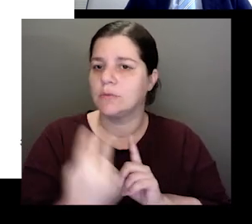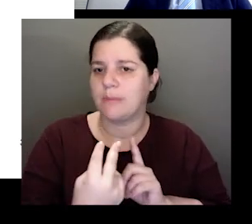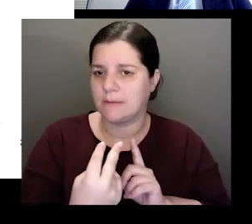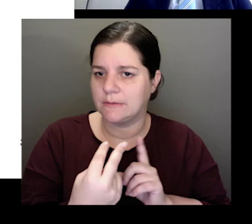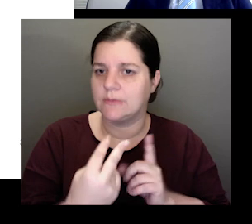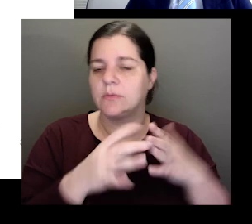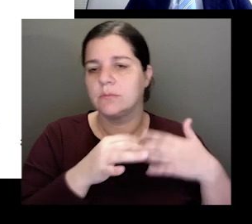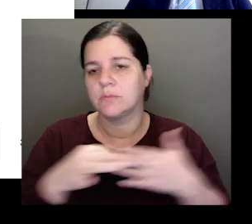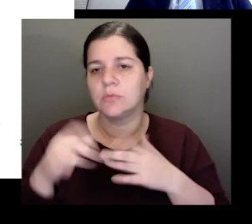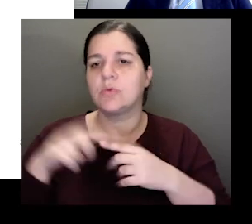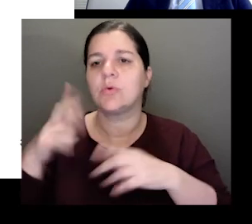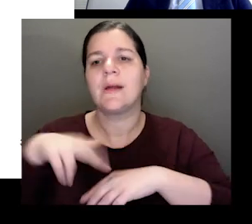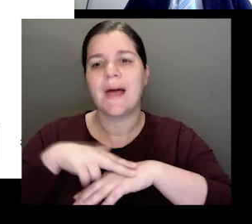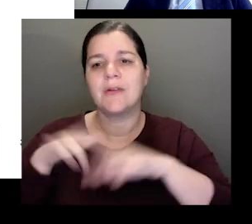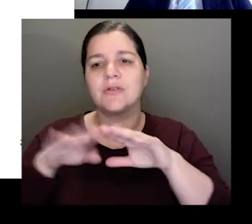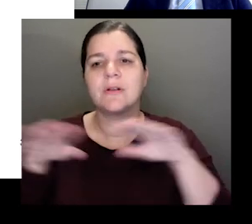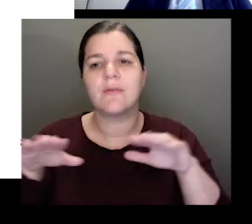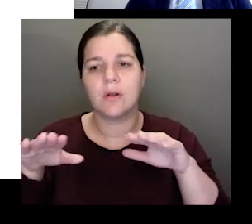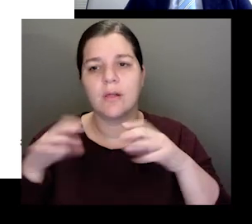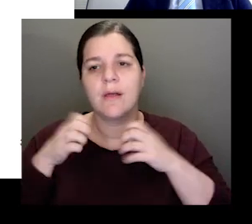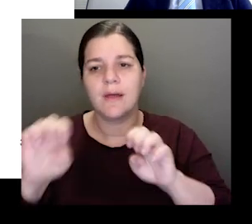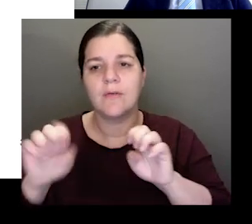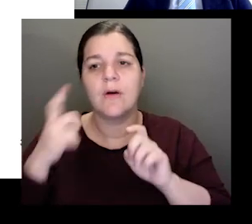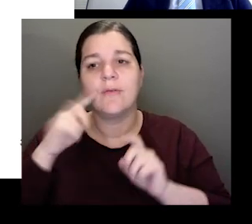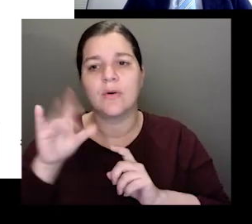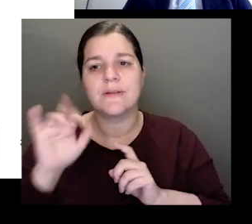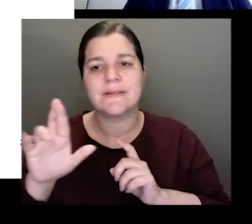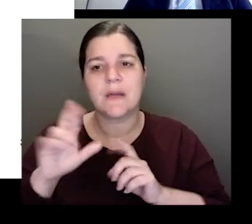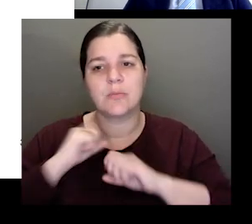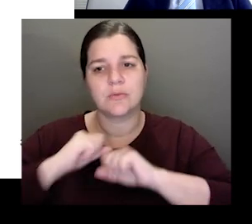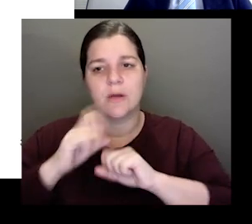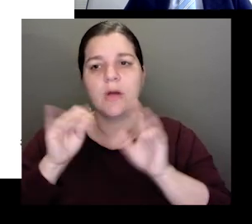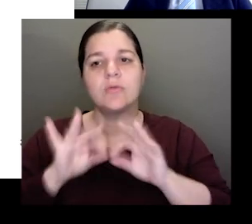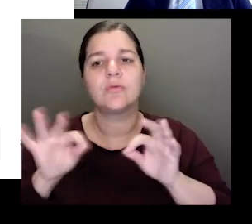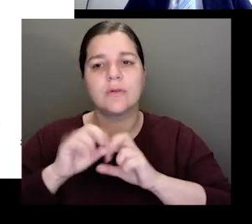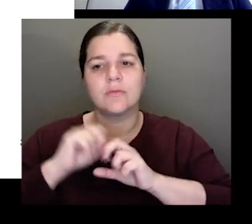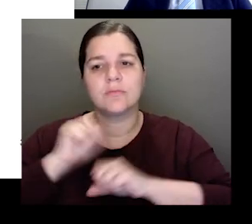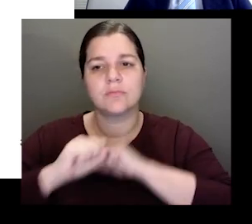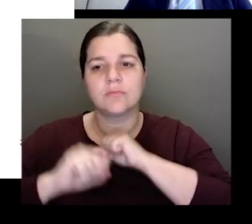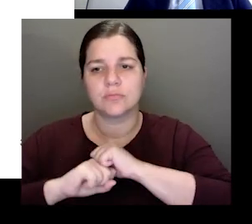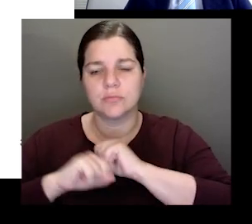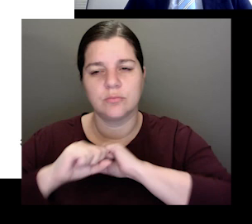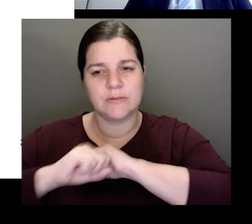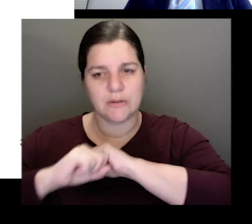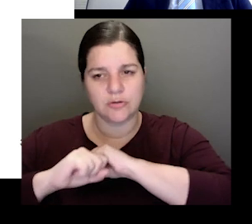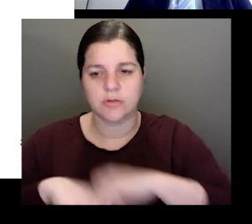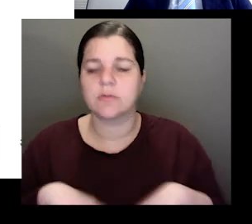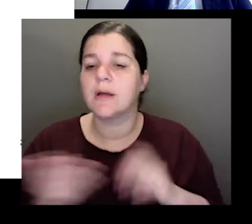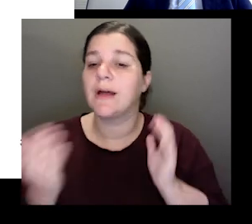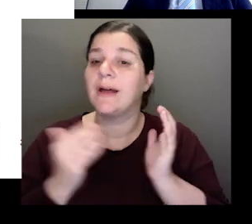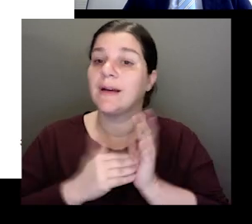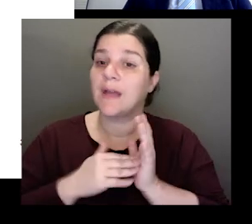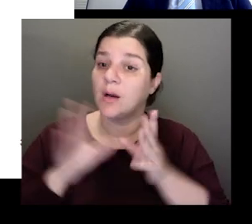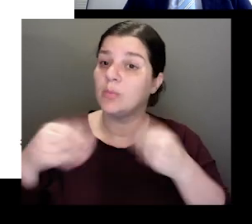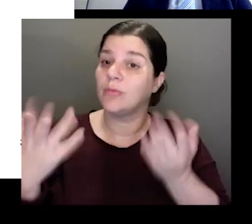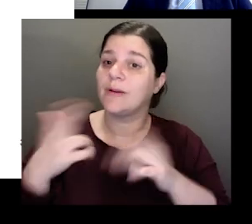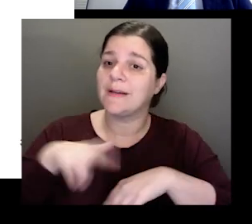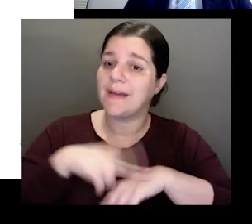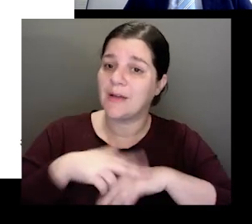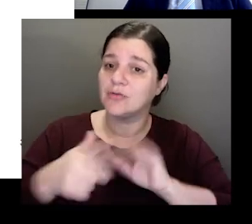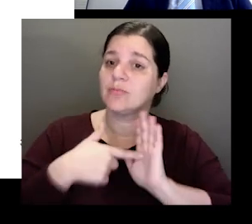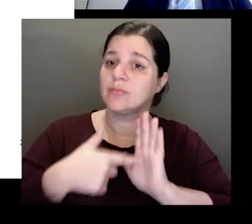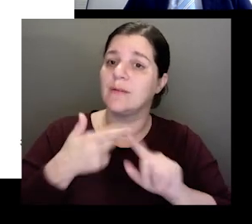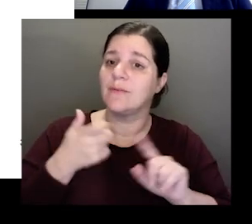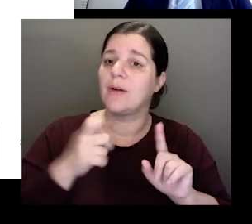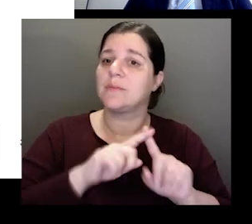level efforts around cybersecurity and critical infrastructure protection. By providing a national representation of SLTT governments,